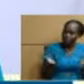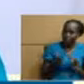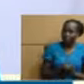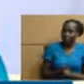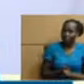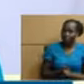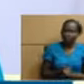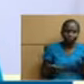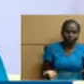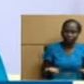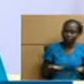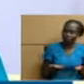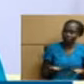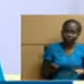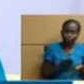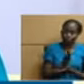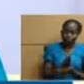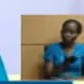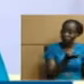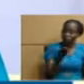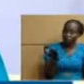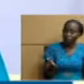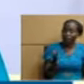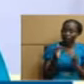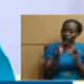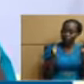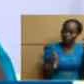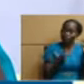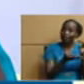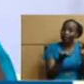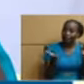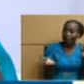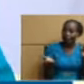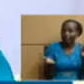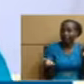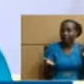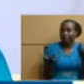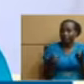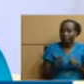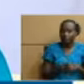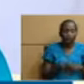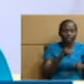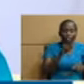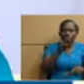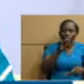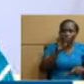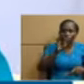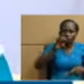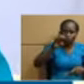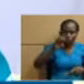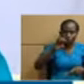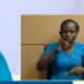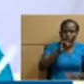we have no ways about it. The inequalities are there and the iniquities are there. And that's